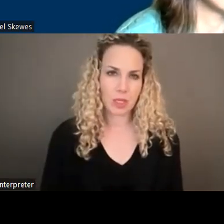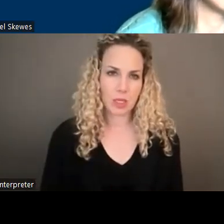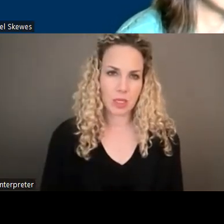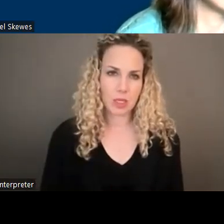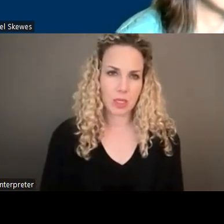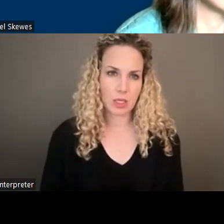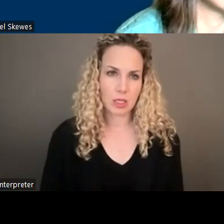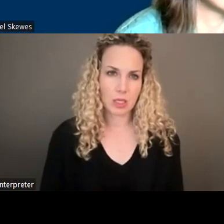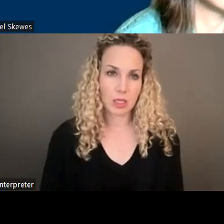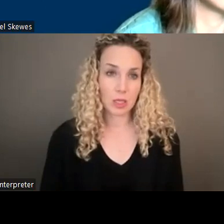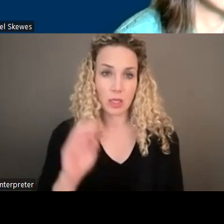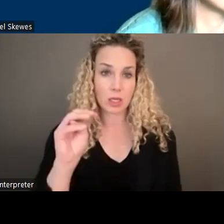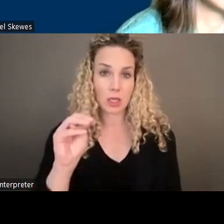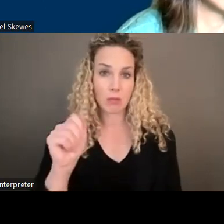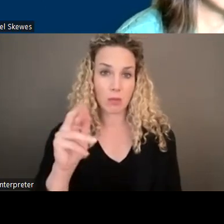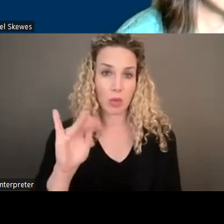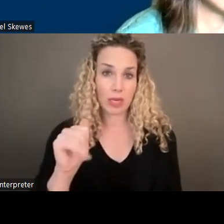Maria?